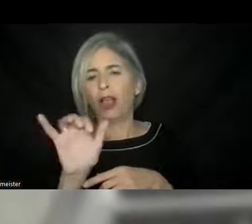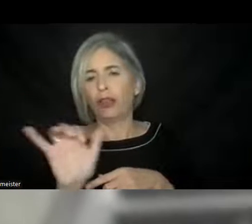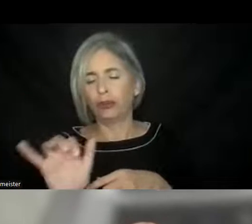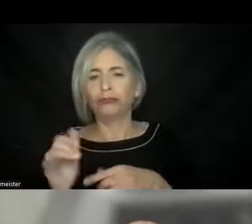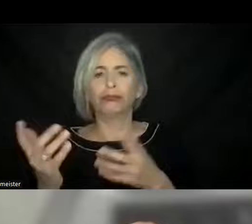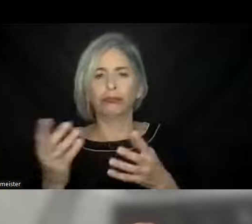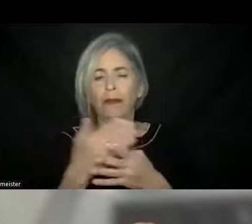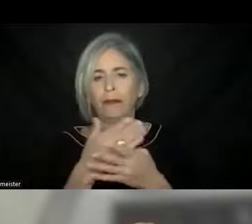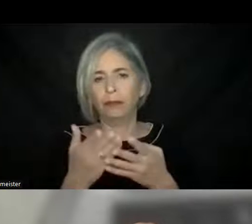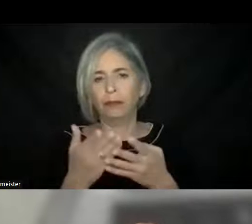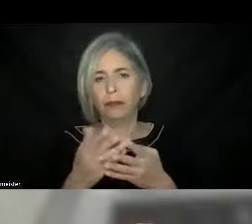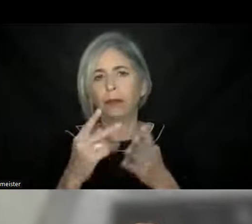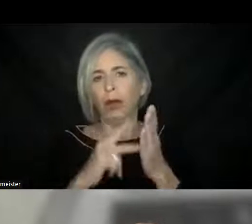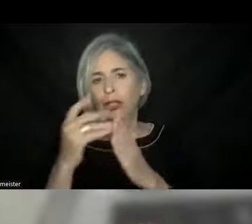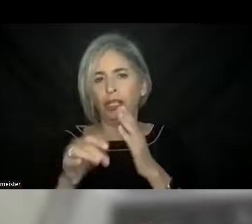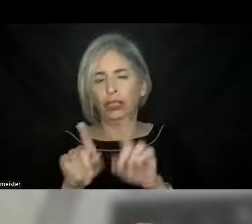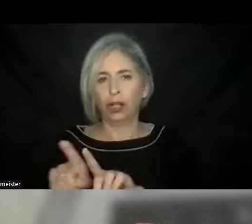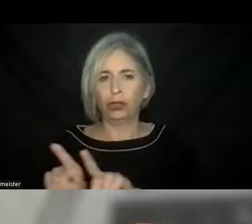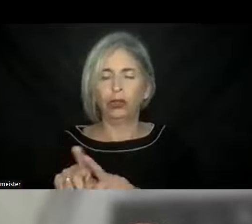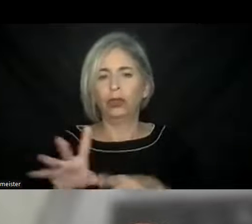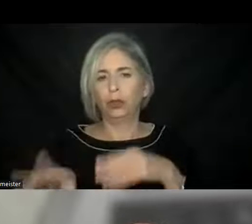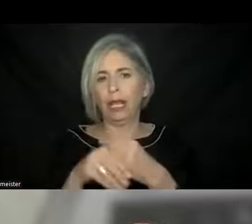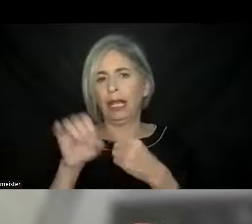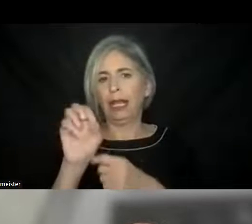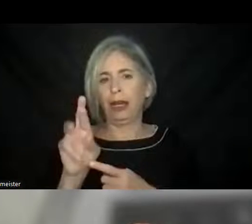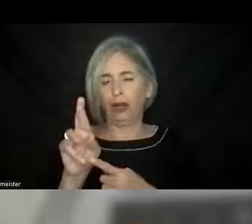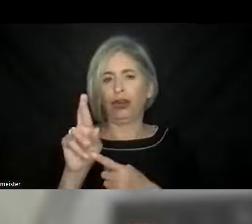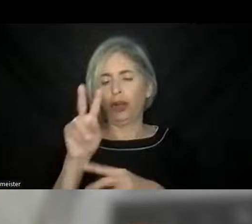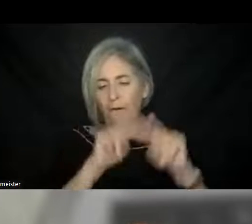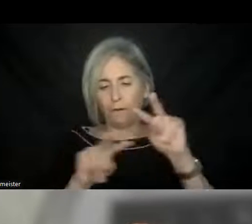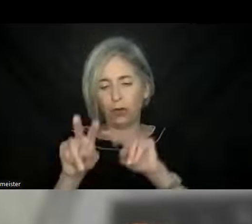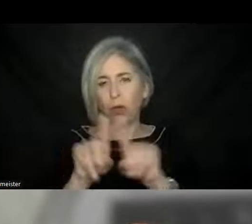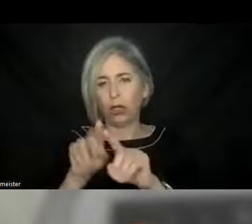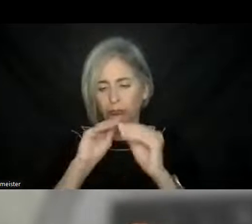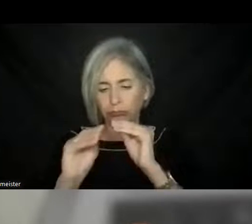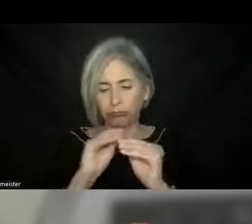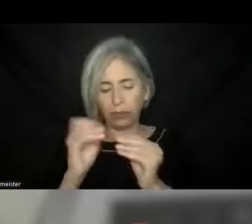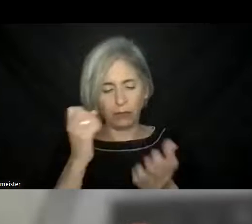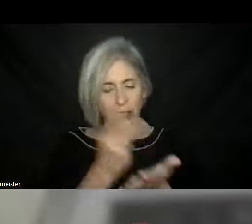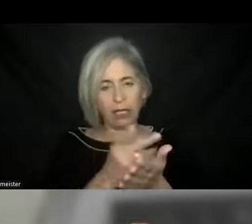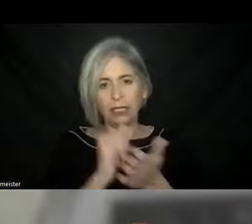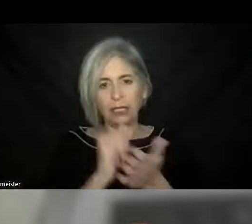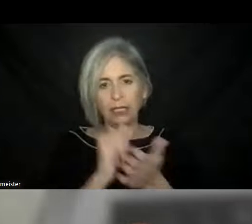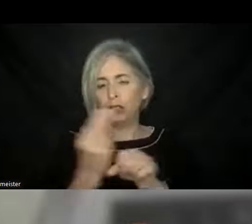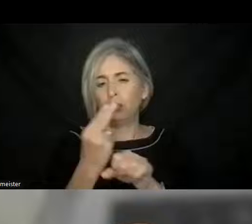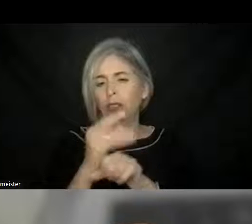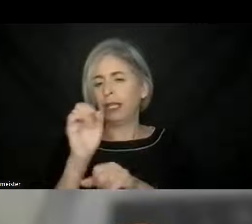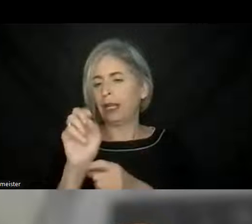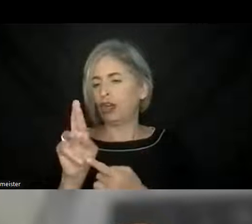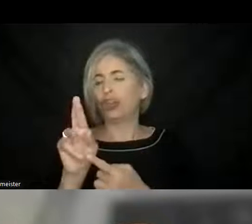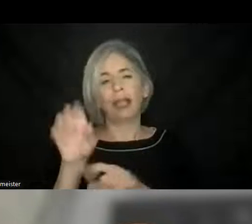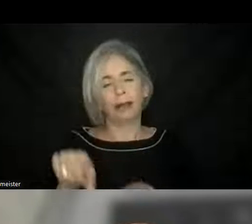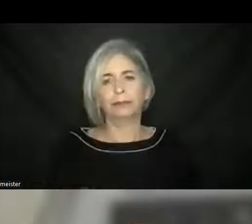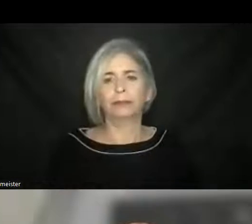has validation built into the editor as well. So you can view and get that validation simply by using the editor.